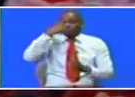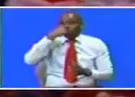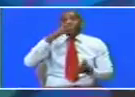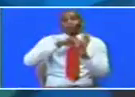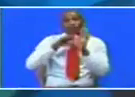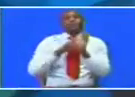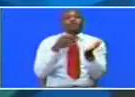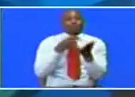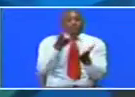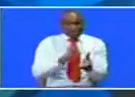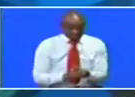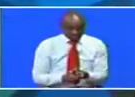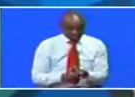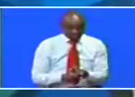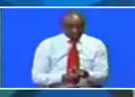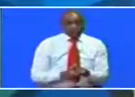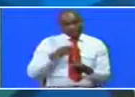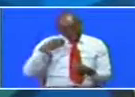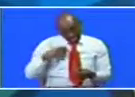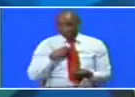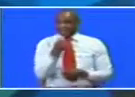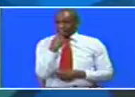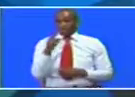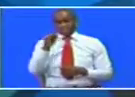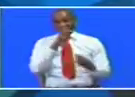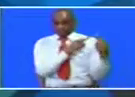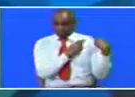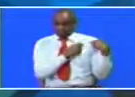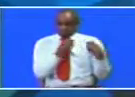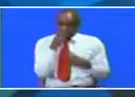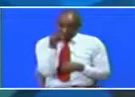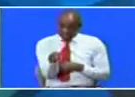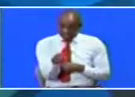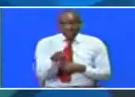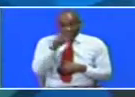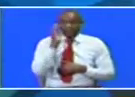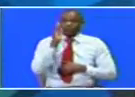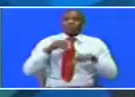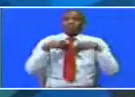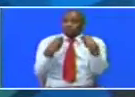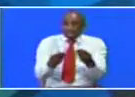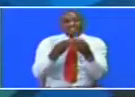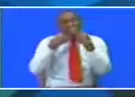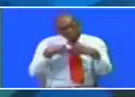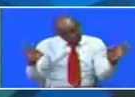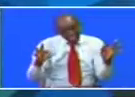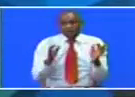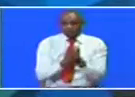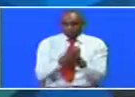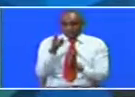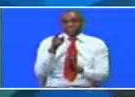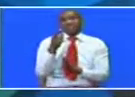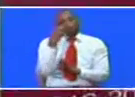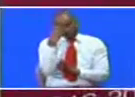program. GSK, the pharmaceutical company that is developing the vaccine, will provide this free of charge for this